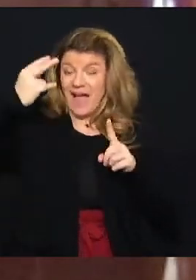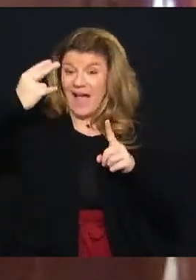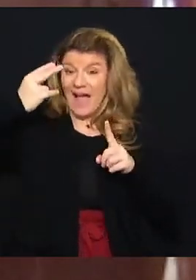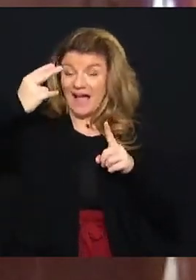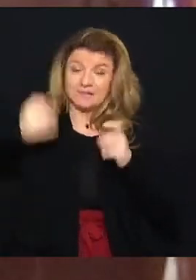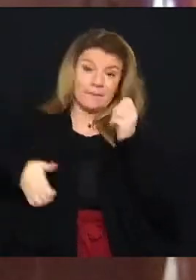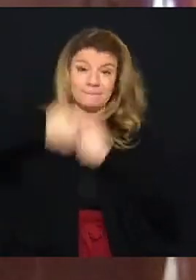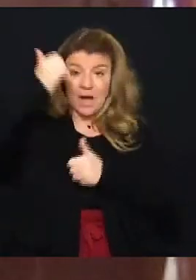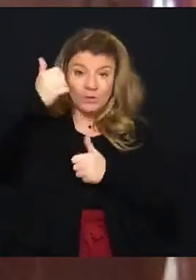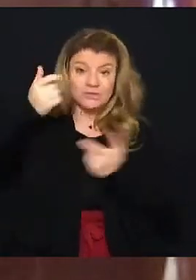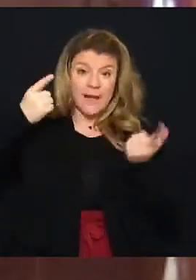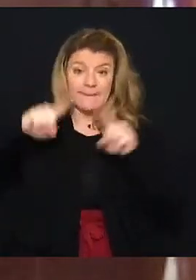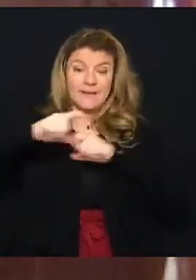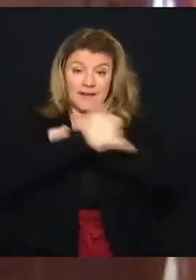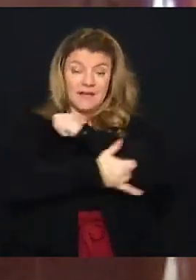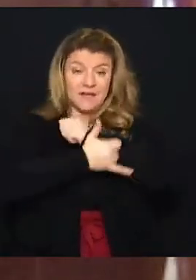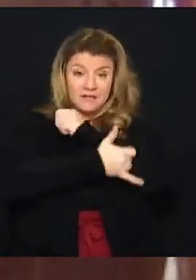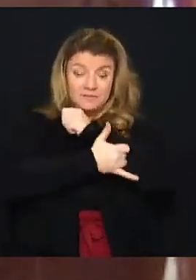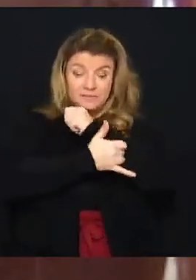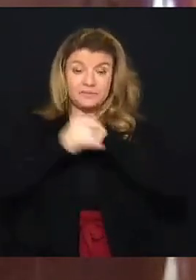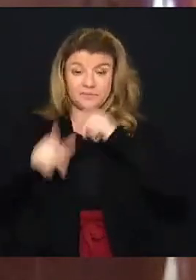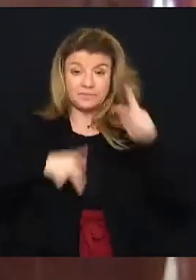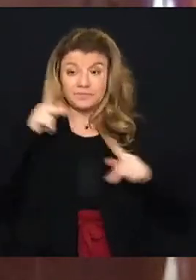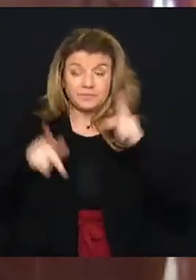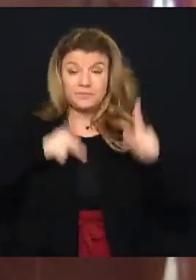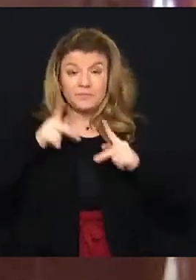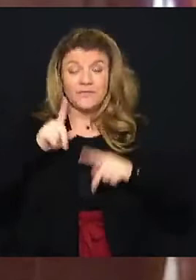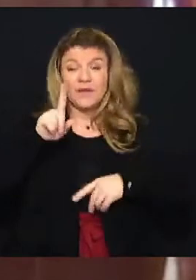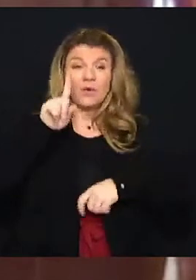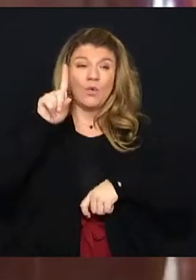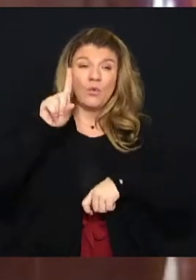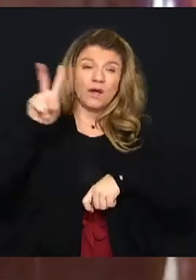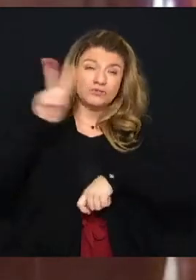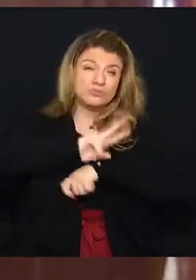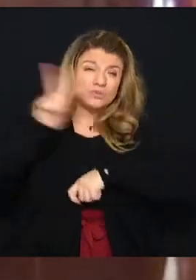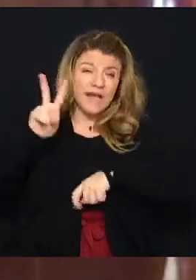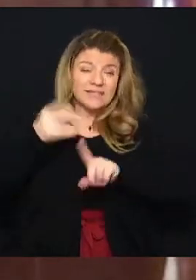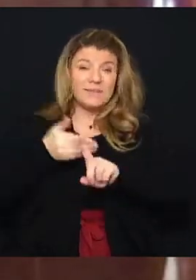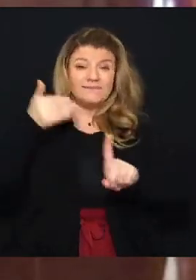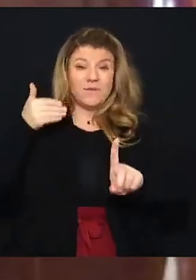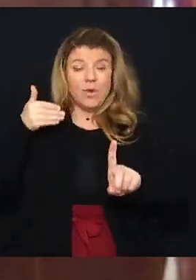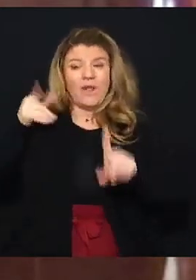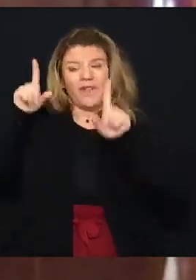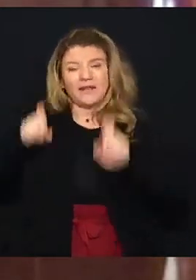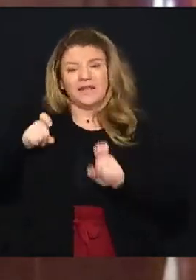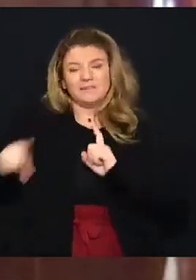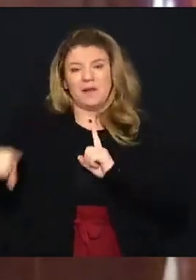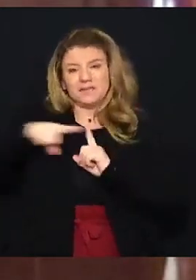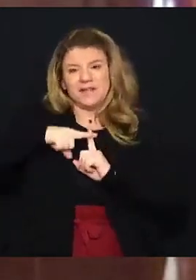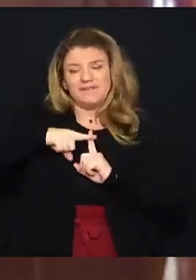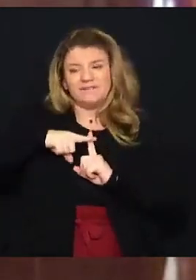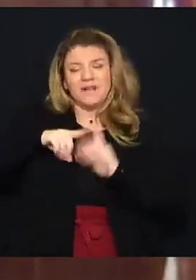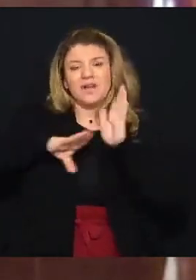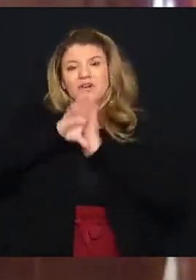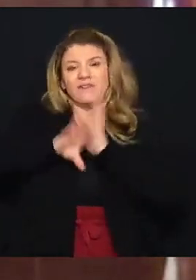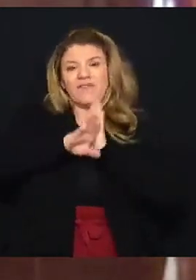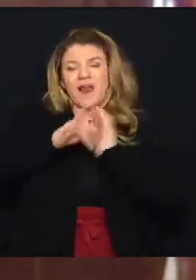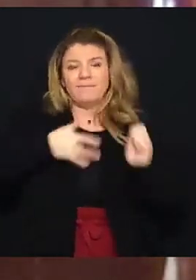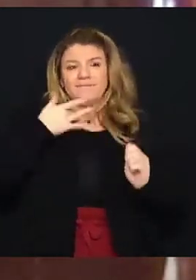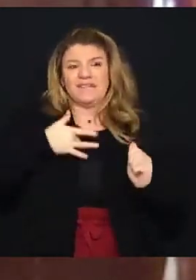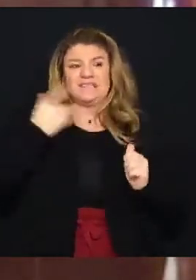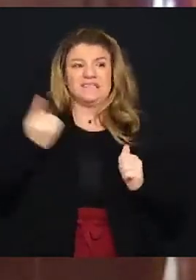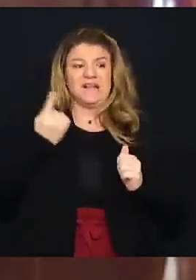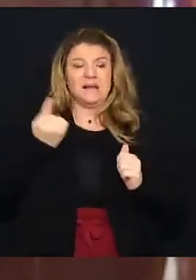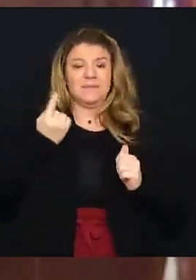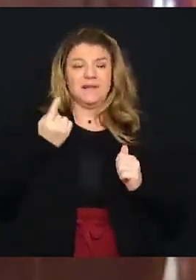country, affects people 1 to 2 days before they test positive or develop symptoms, and